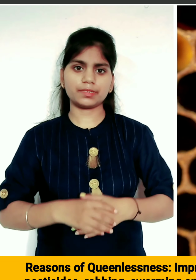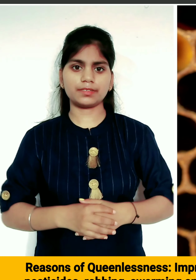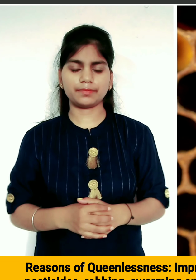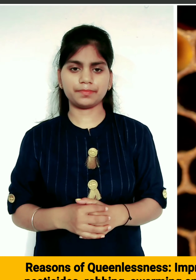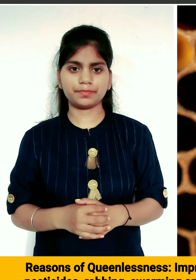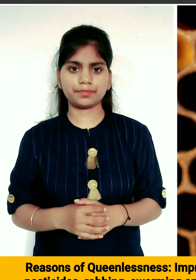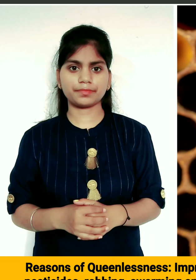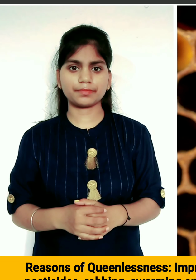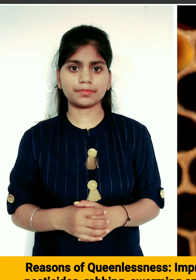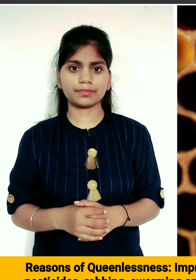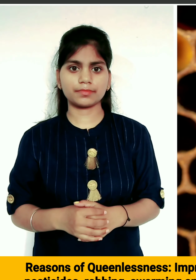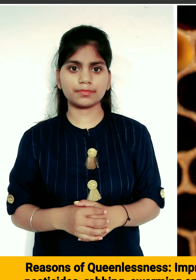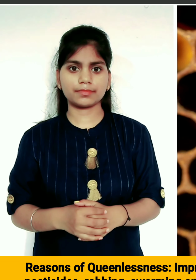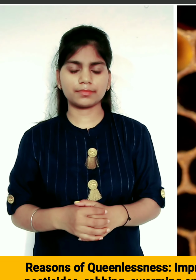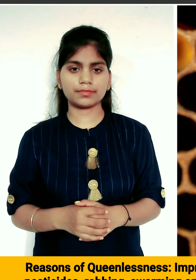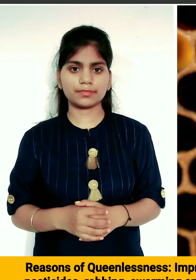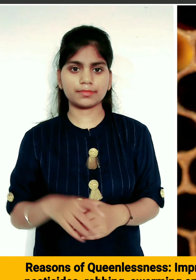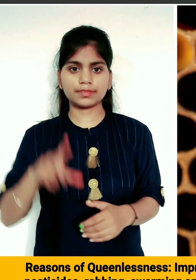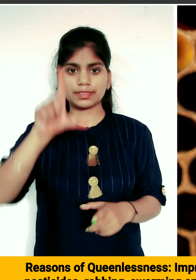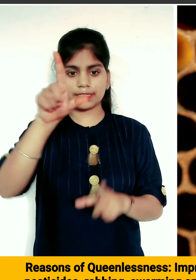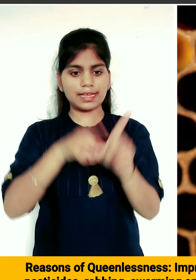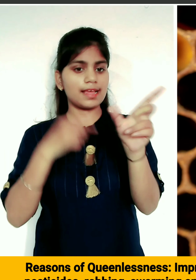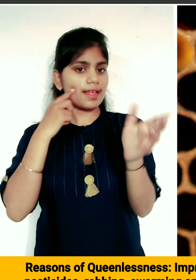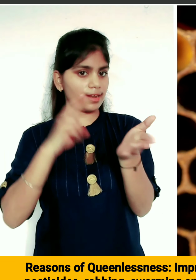conditions of the colony.